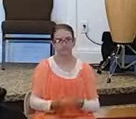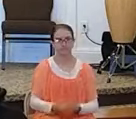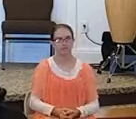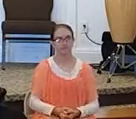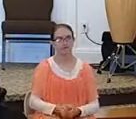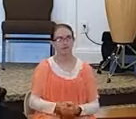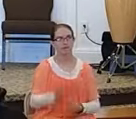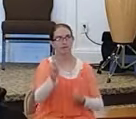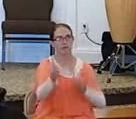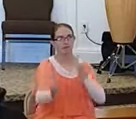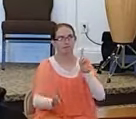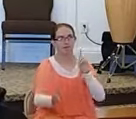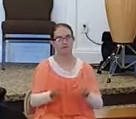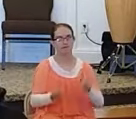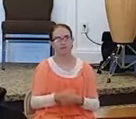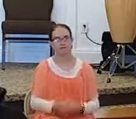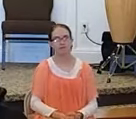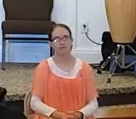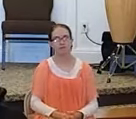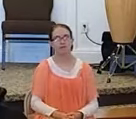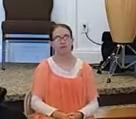These are the guys.